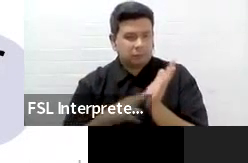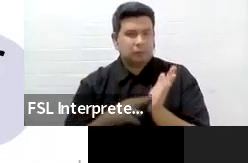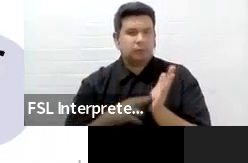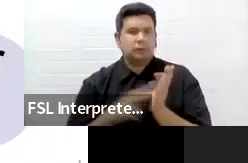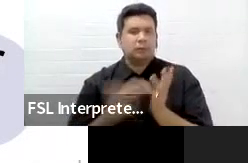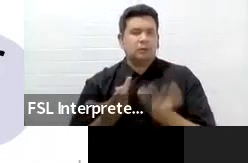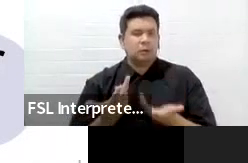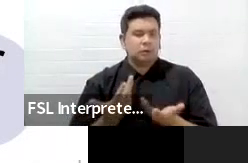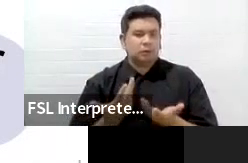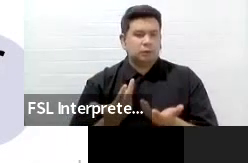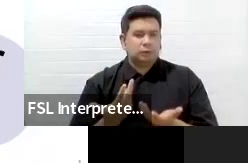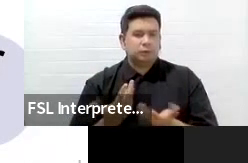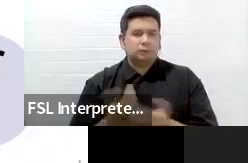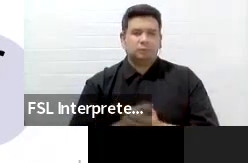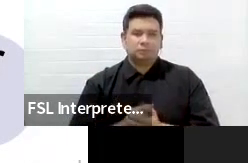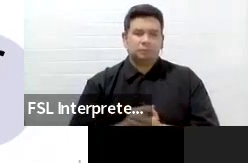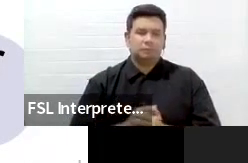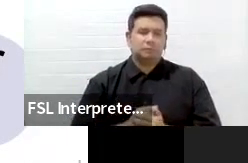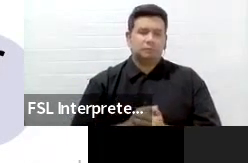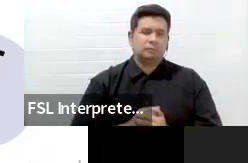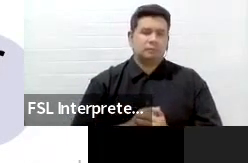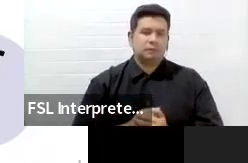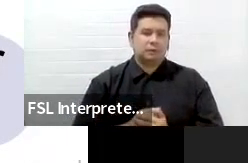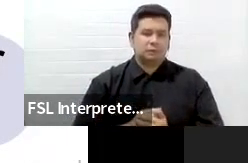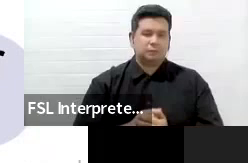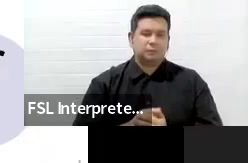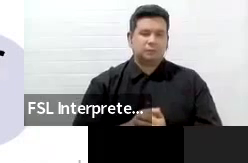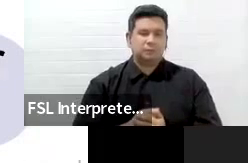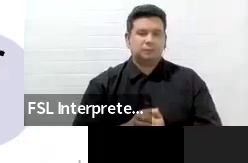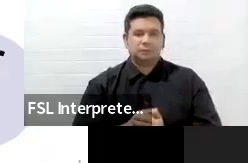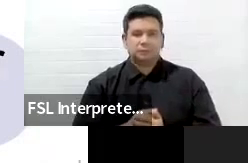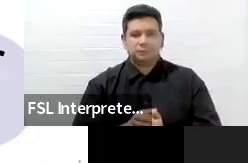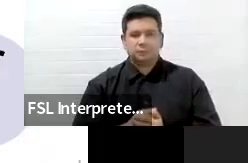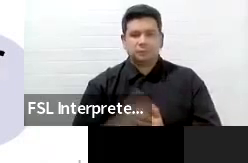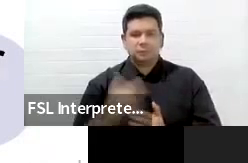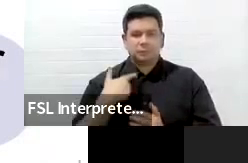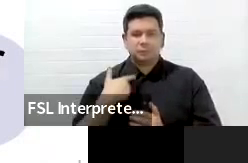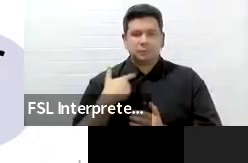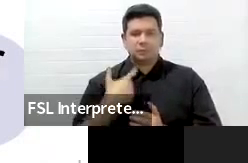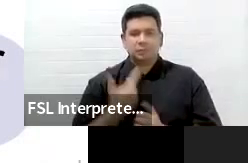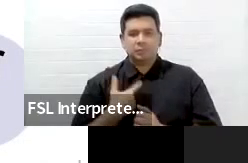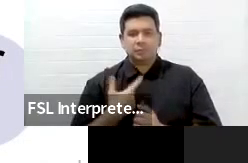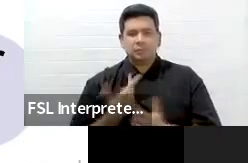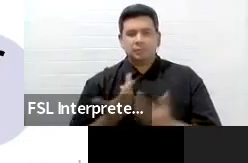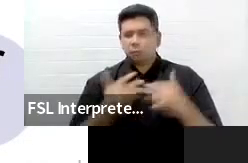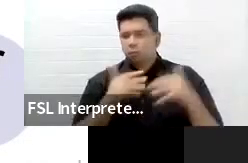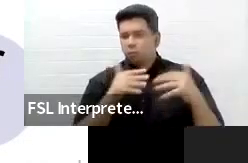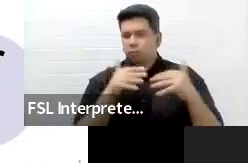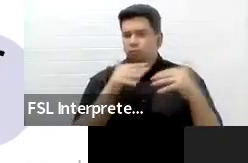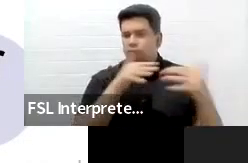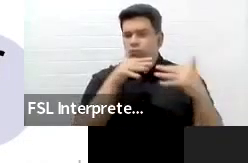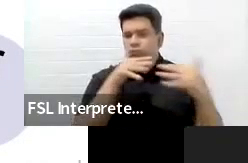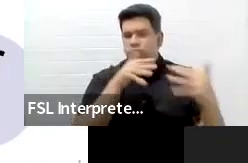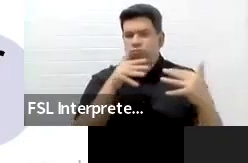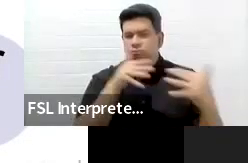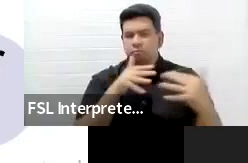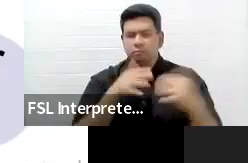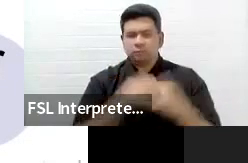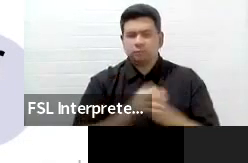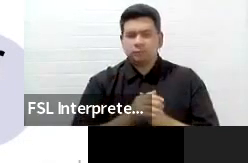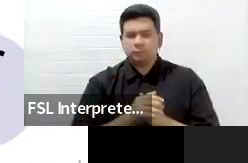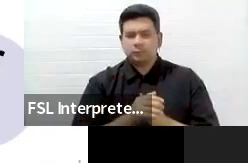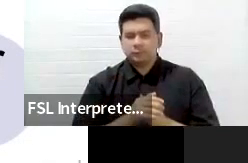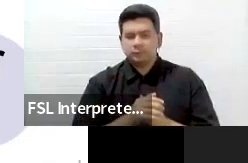for fear that this may weaken their positions vis-a-vis the war efforts and the armistice that